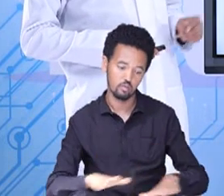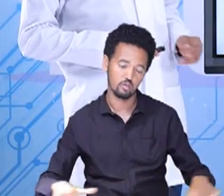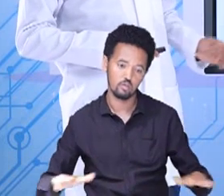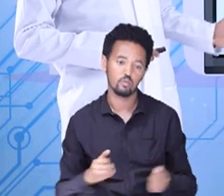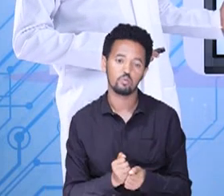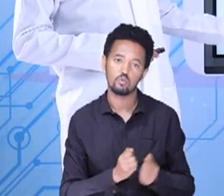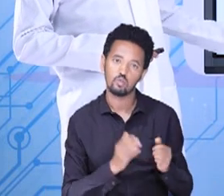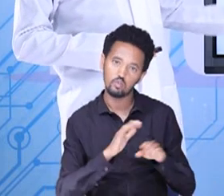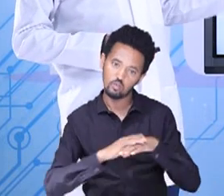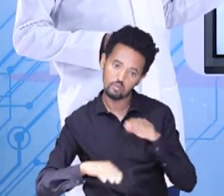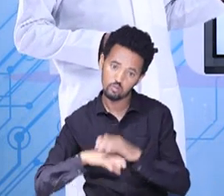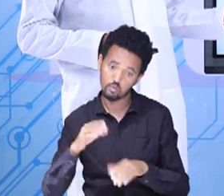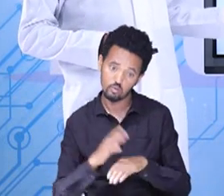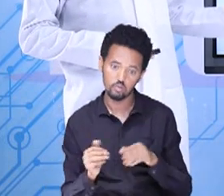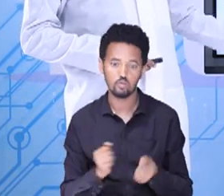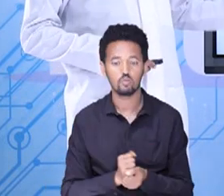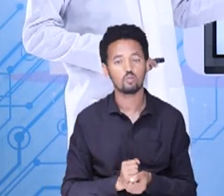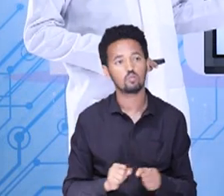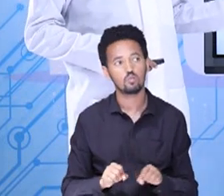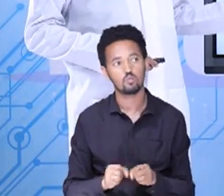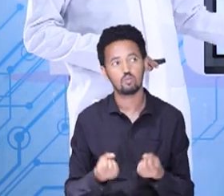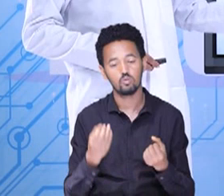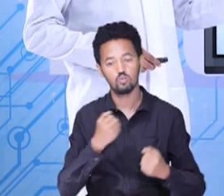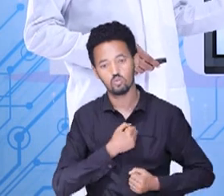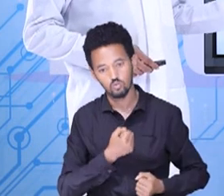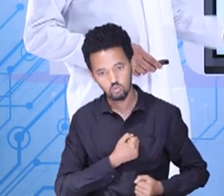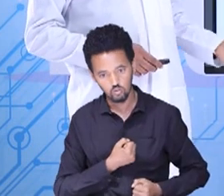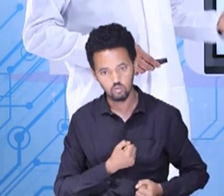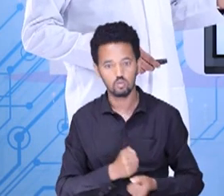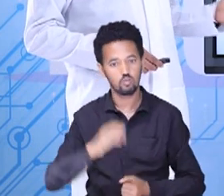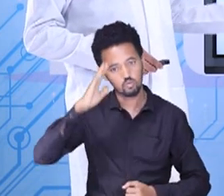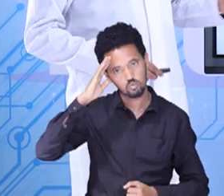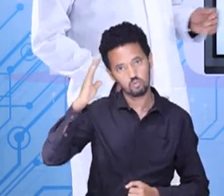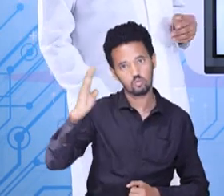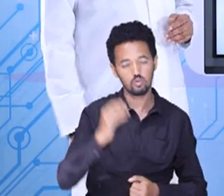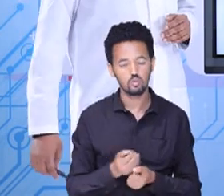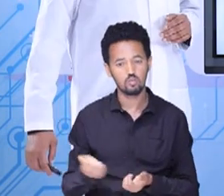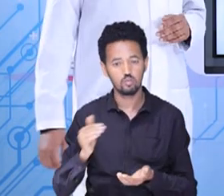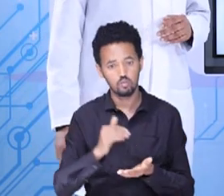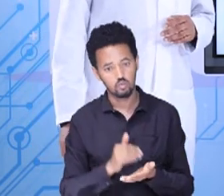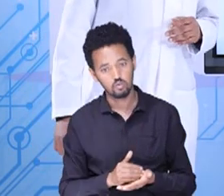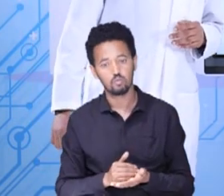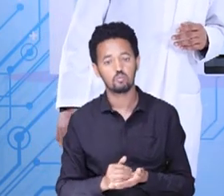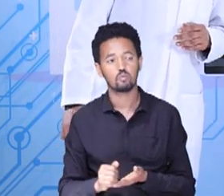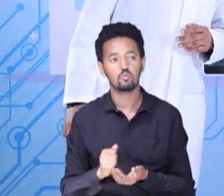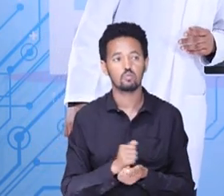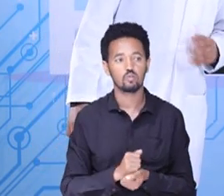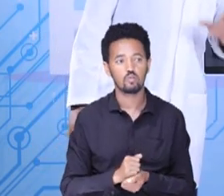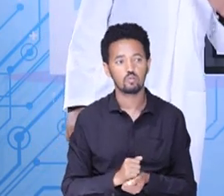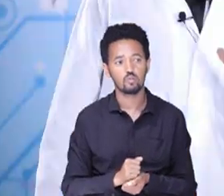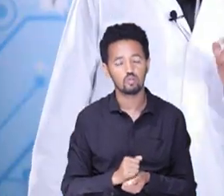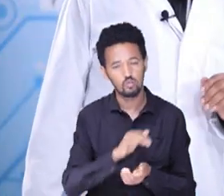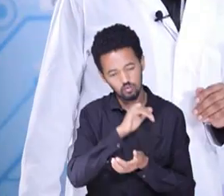extensive grant government land to patriot, soldiers, civil servant, and convert to a private holding